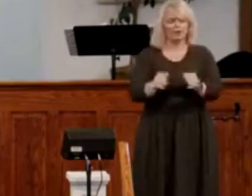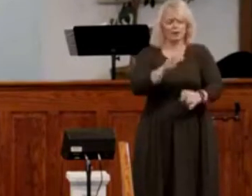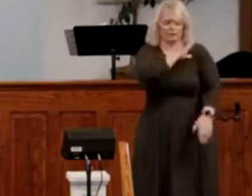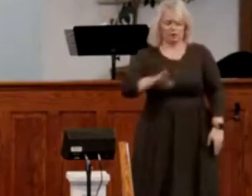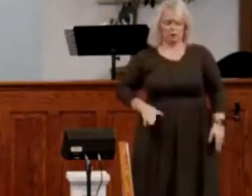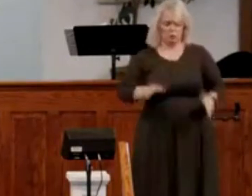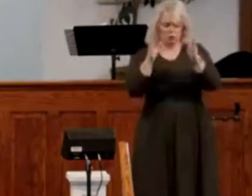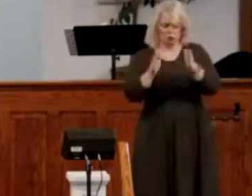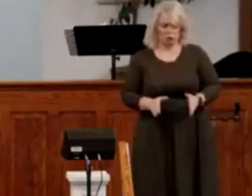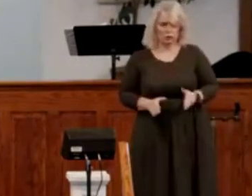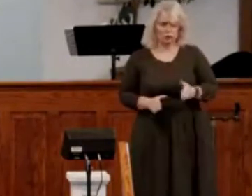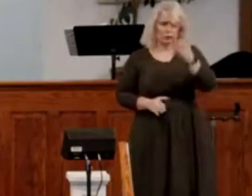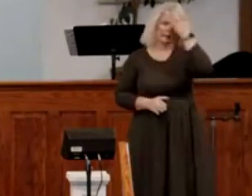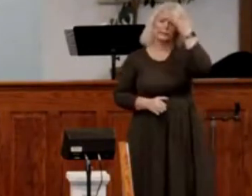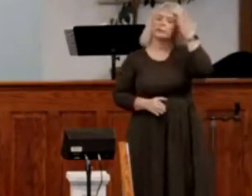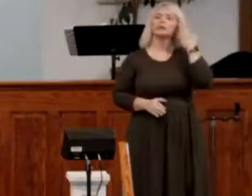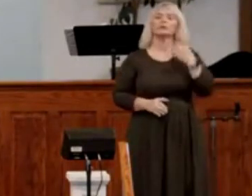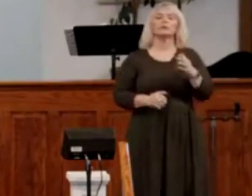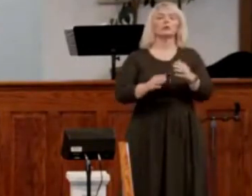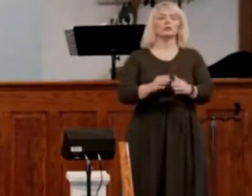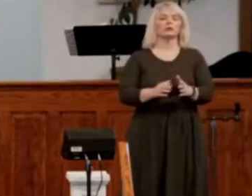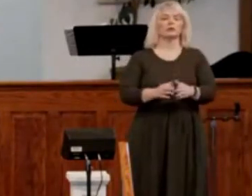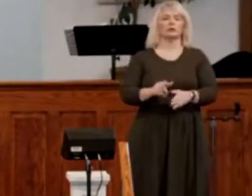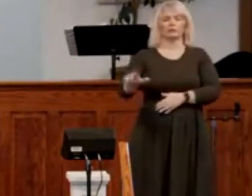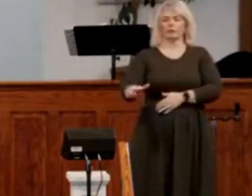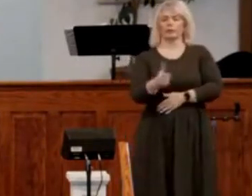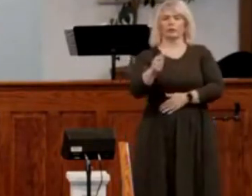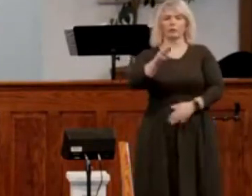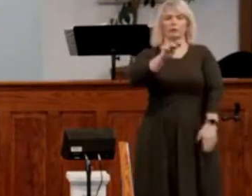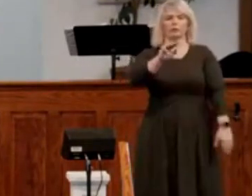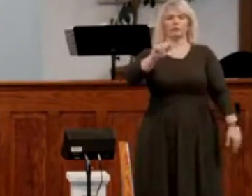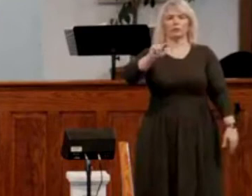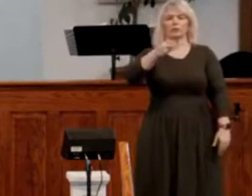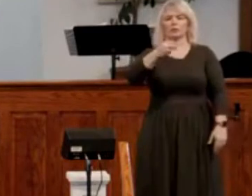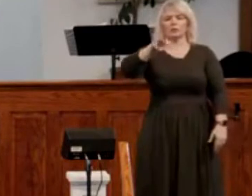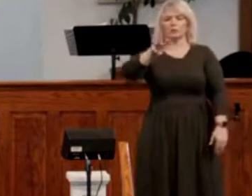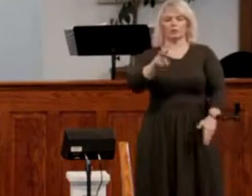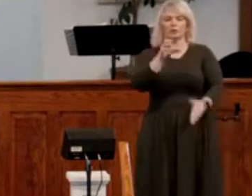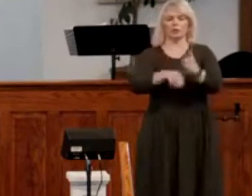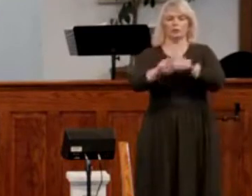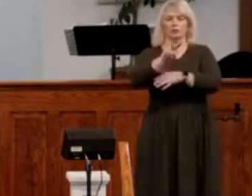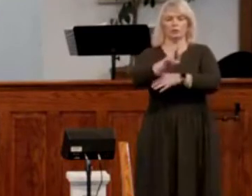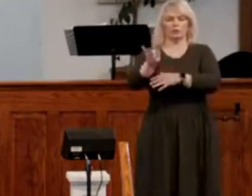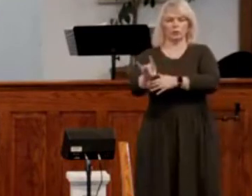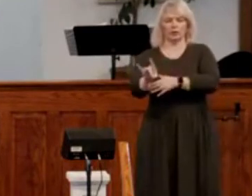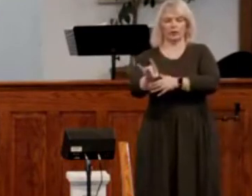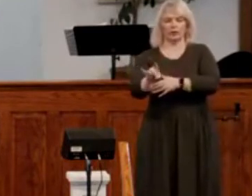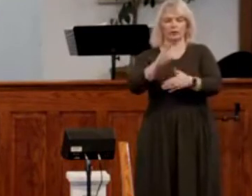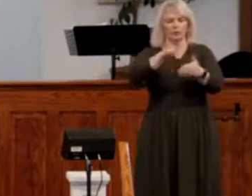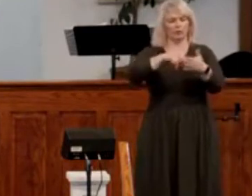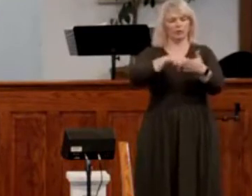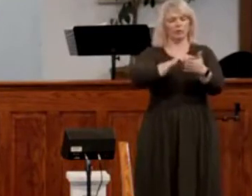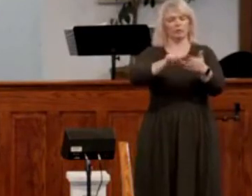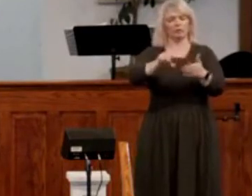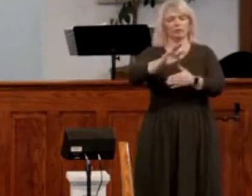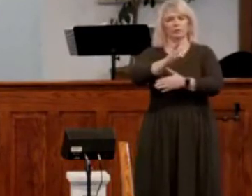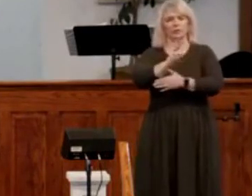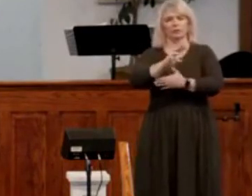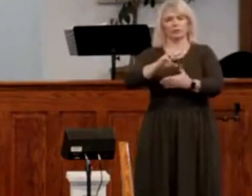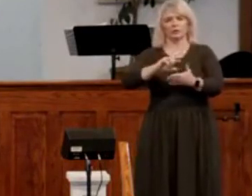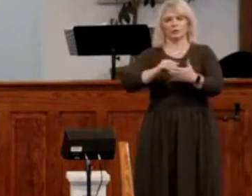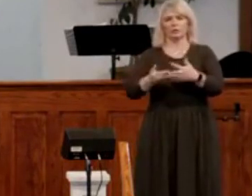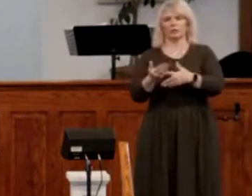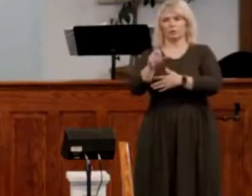Christians. So please turn with me to Matthew chapter 28. We're going to read verses 16 through 20. And when you get there, please